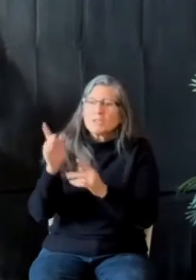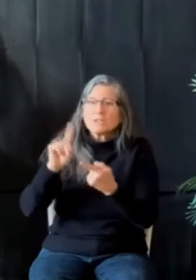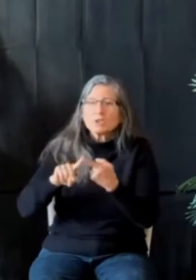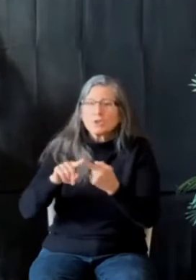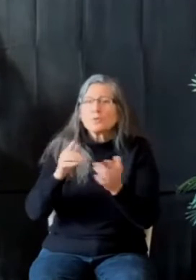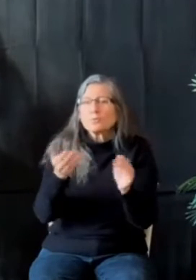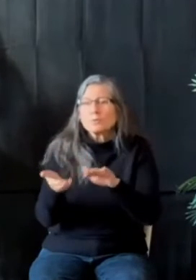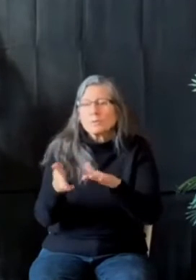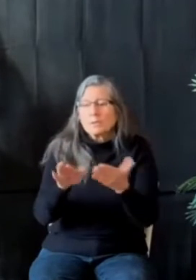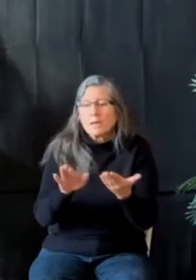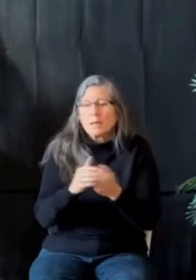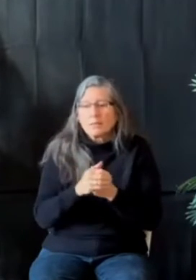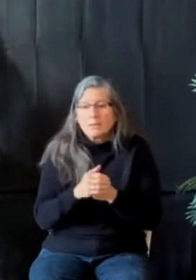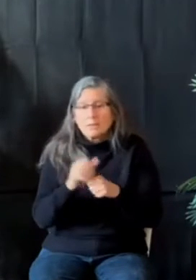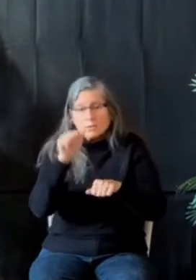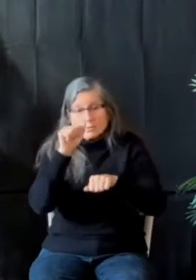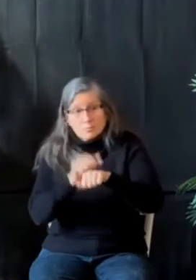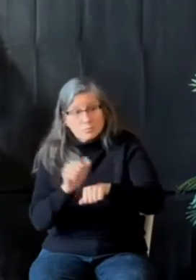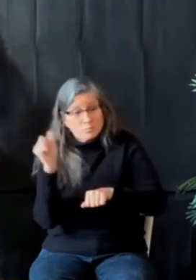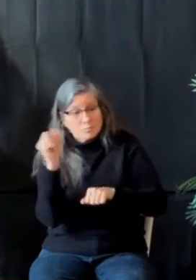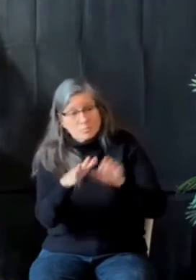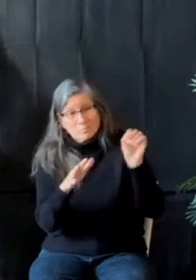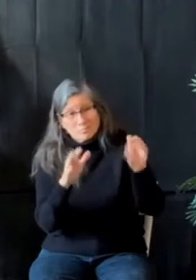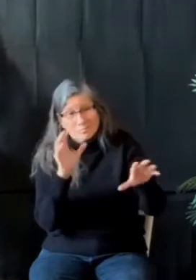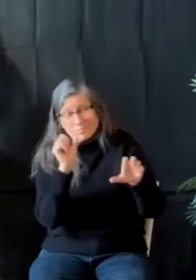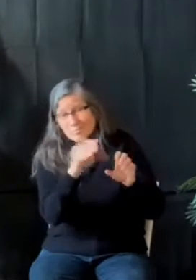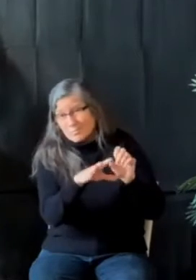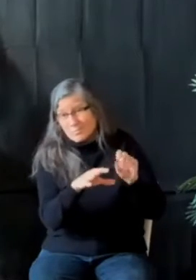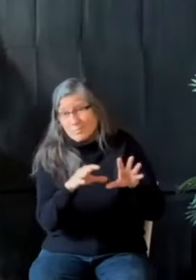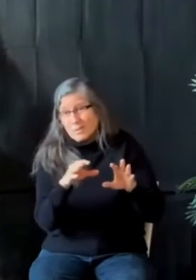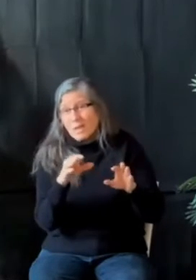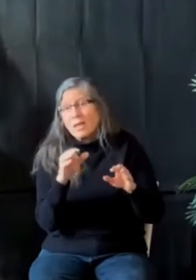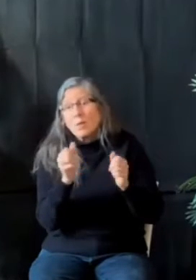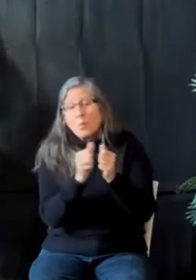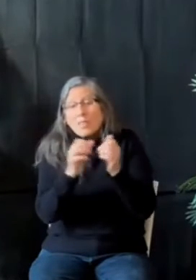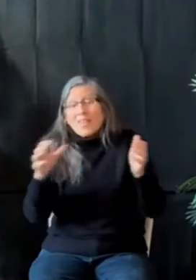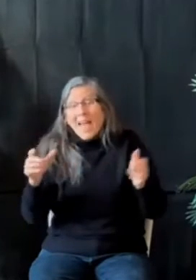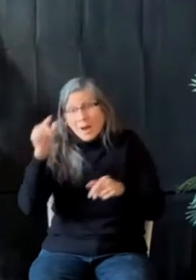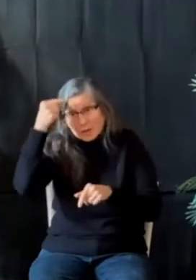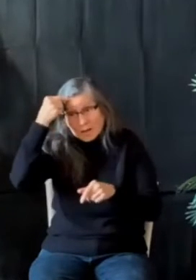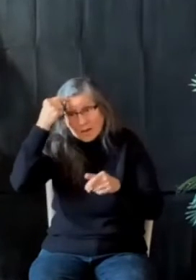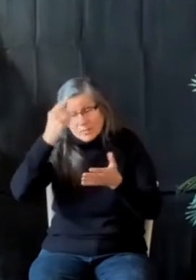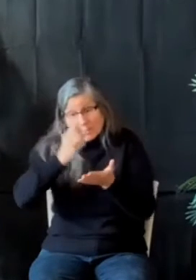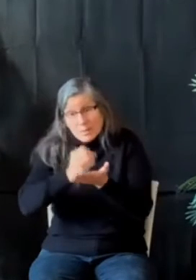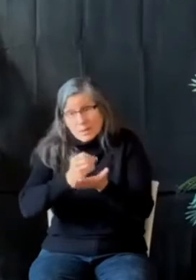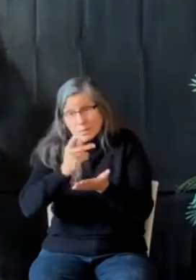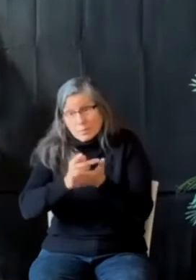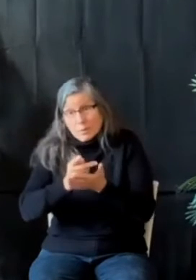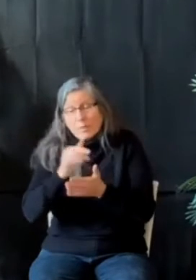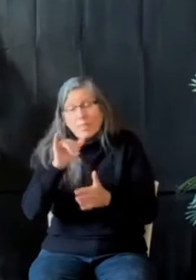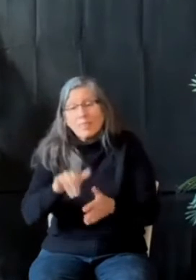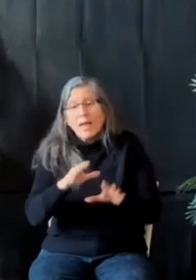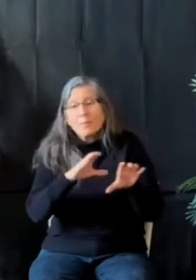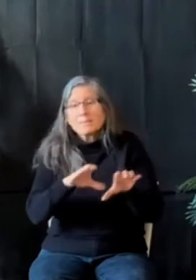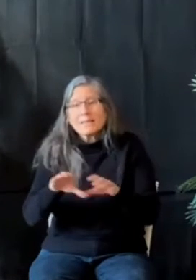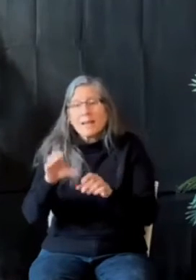To stone another without Roman approval was an act of sedition and made you enemies of Rome. To turn